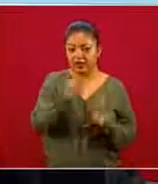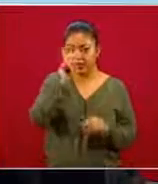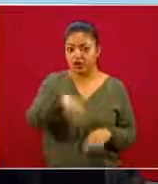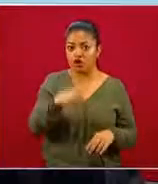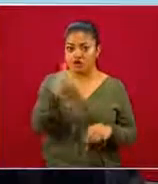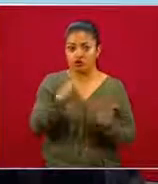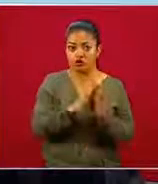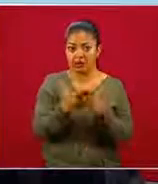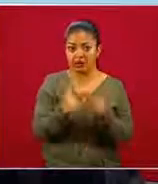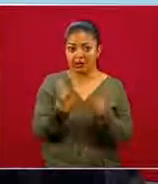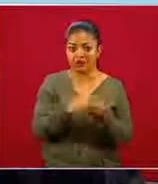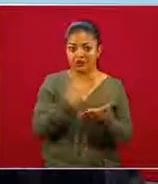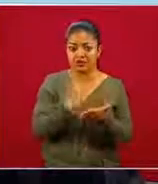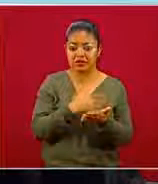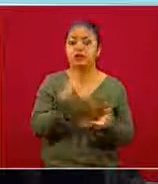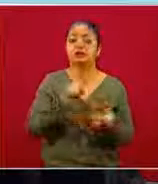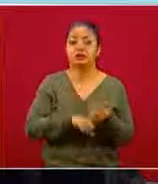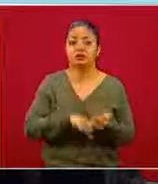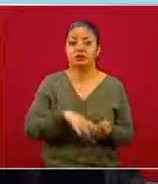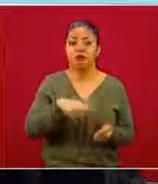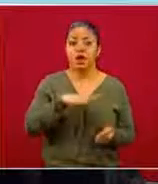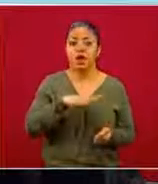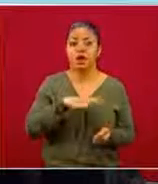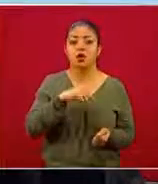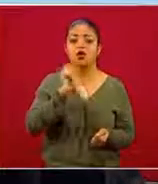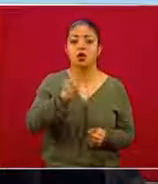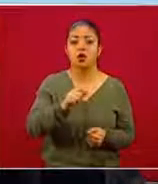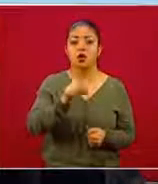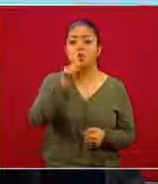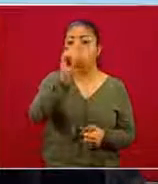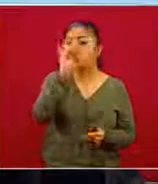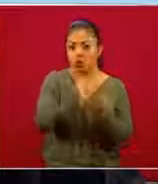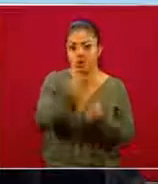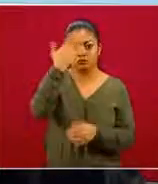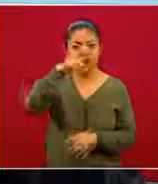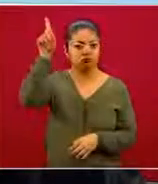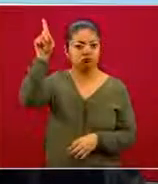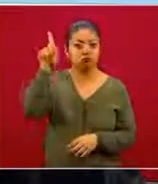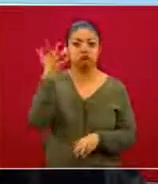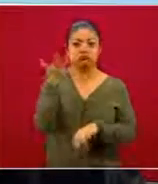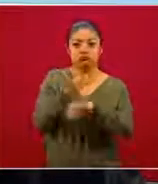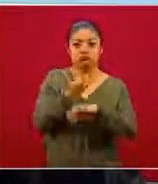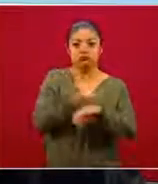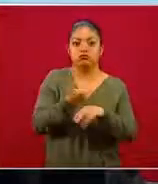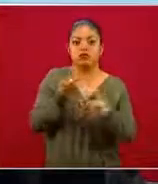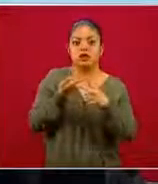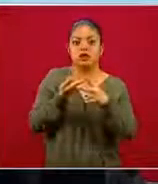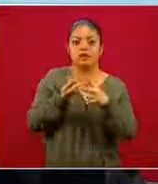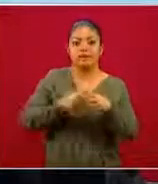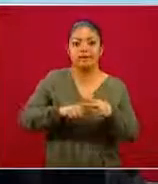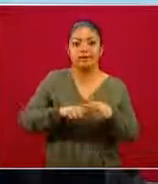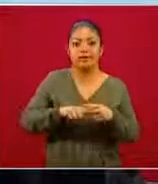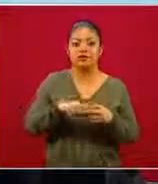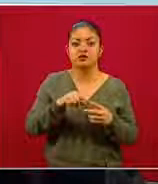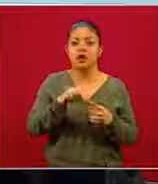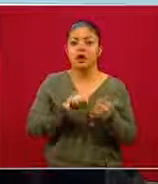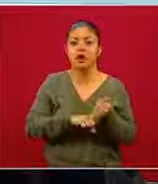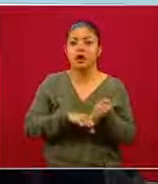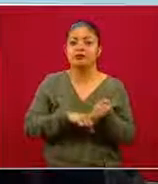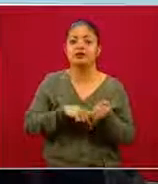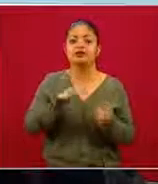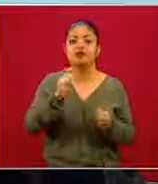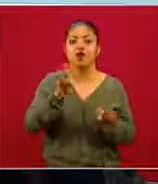In this case, and it's been reported scientifically in 2 reviews or 2 journals on this subject